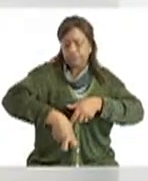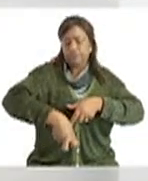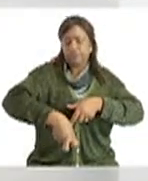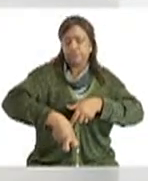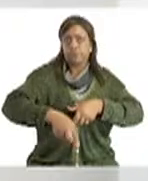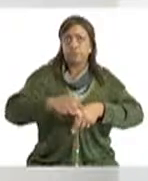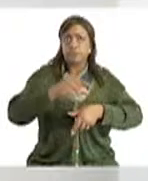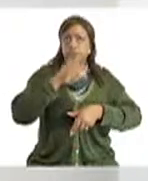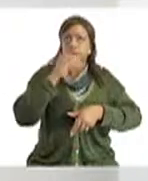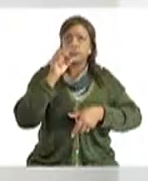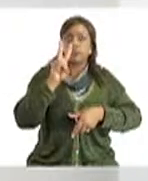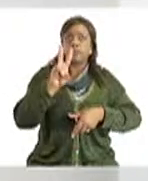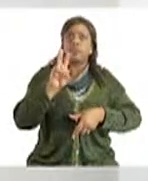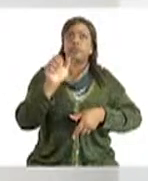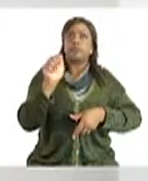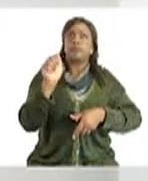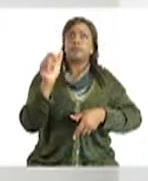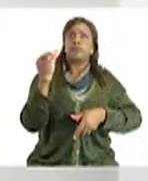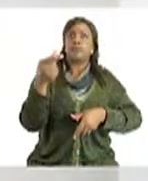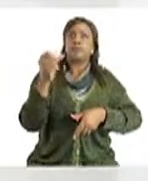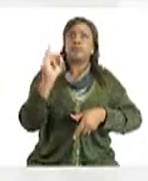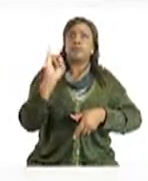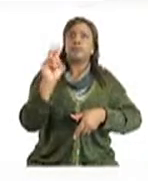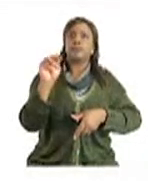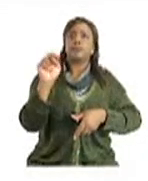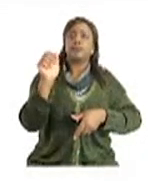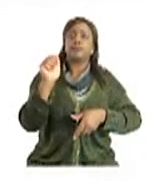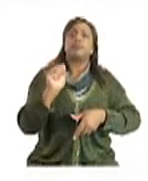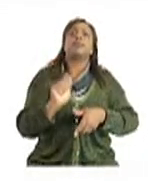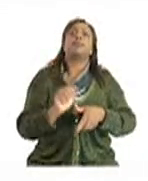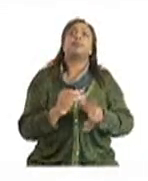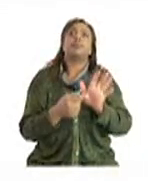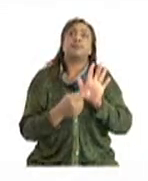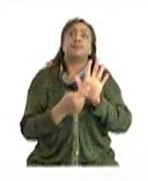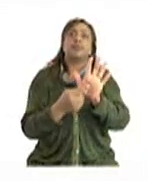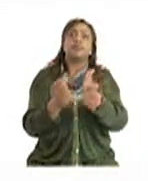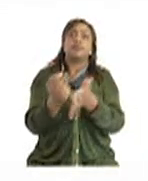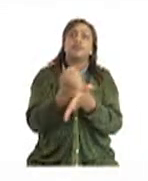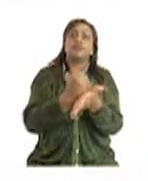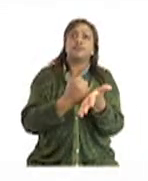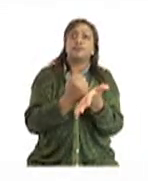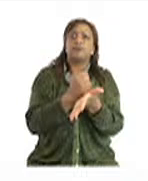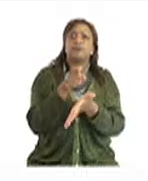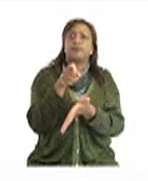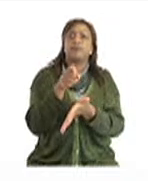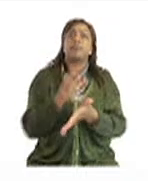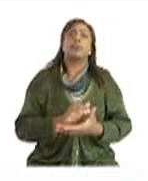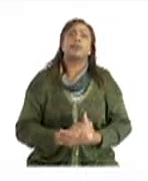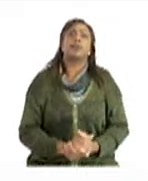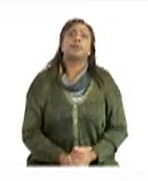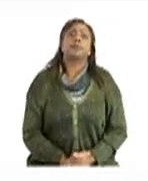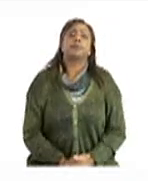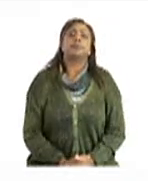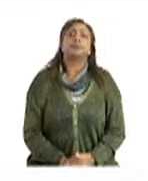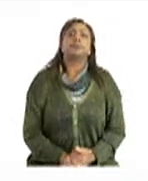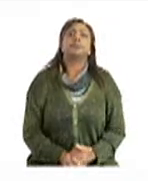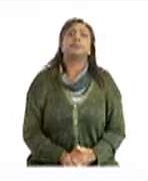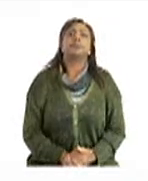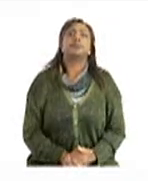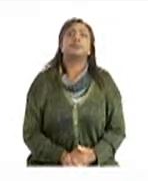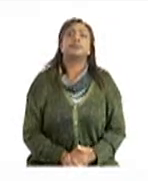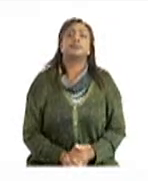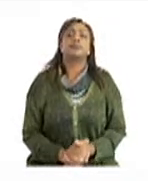Let us turn back to page 19 and look at our clear diagram. Now, on